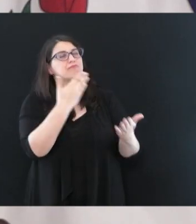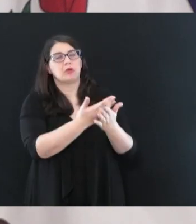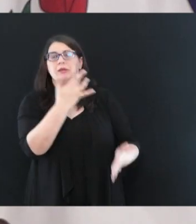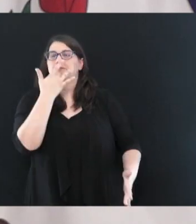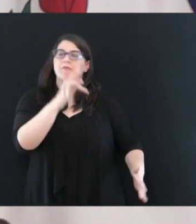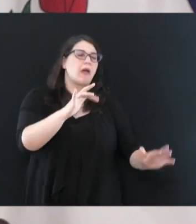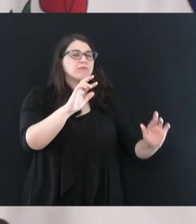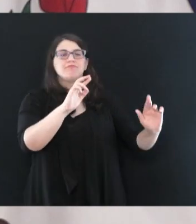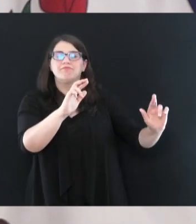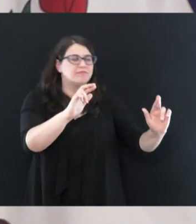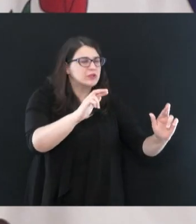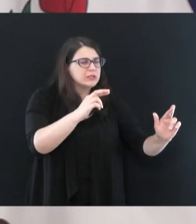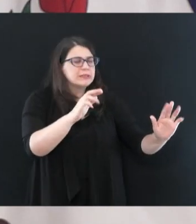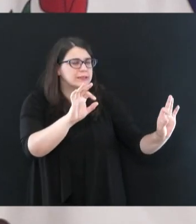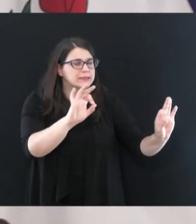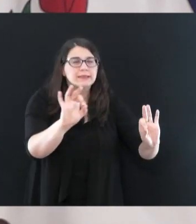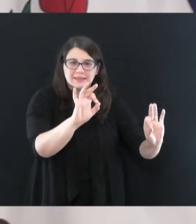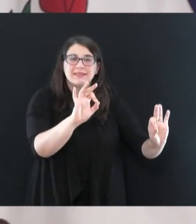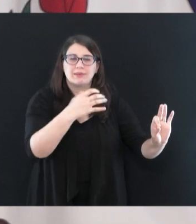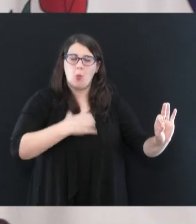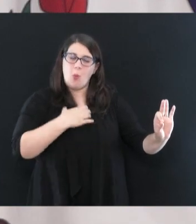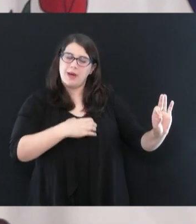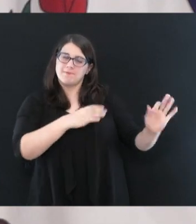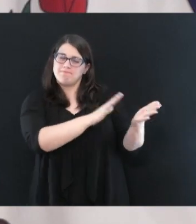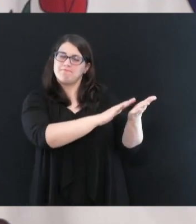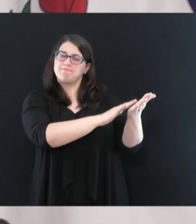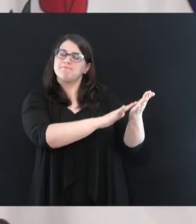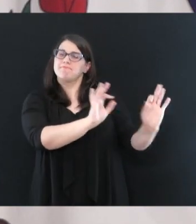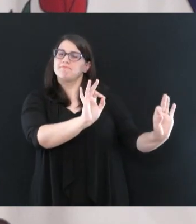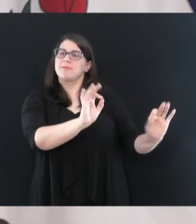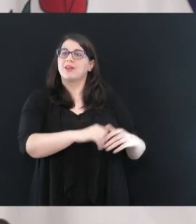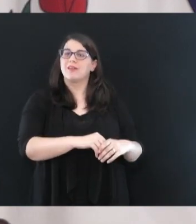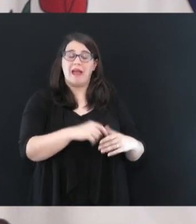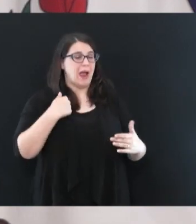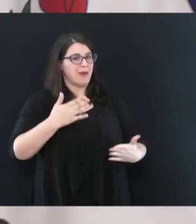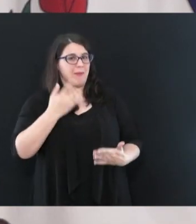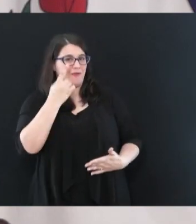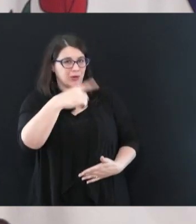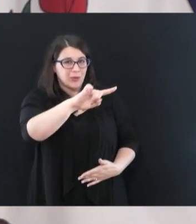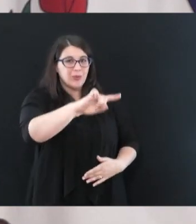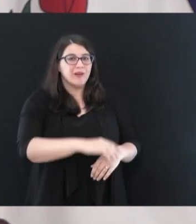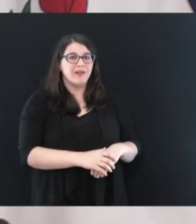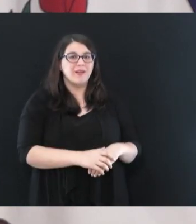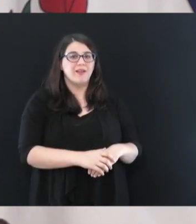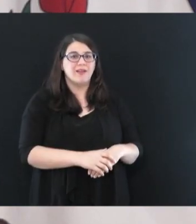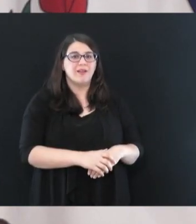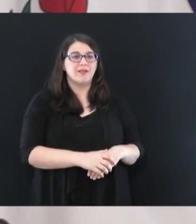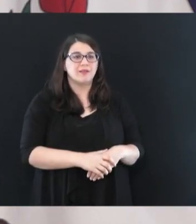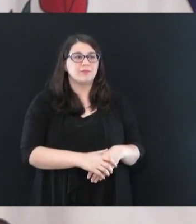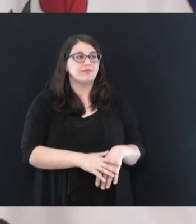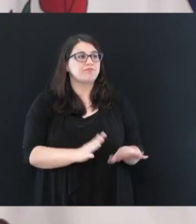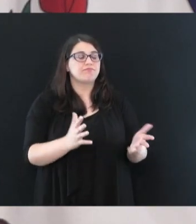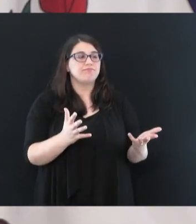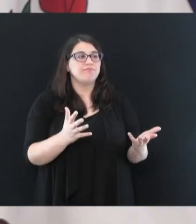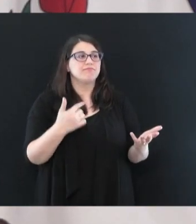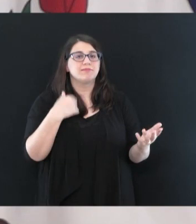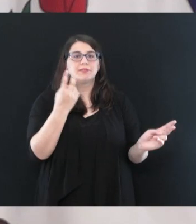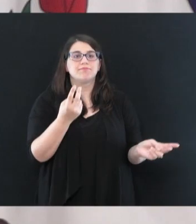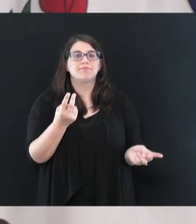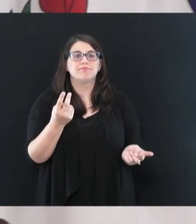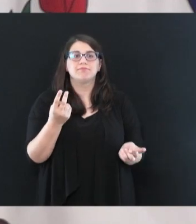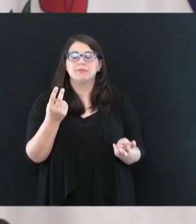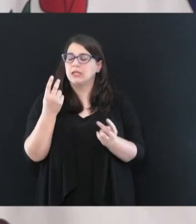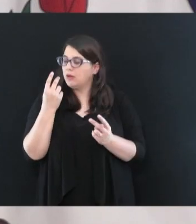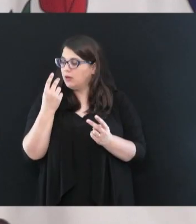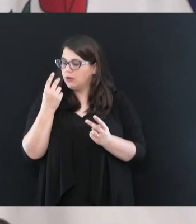know, I just think back about the fact that just in a matter of a very, very